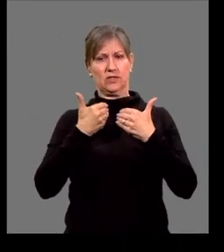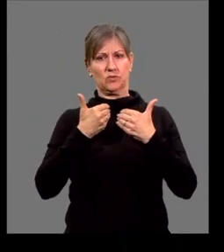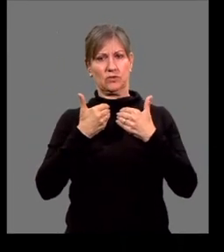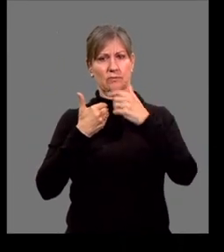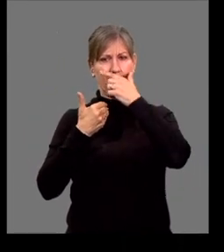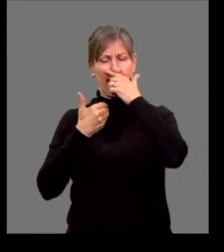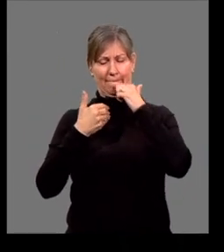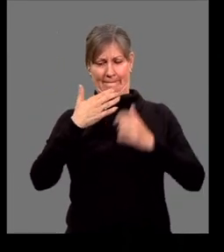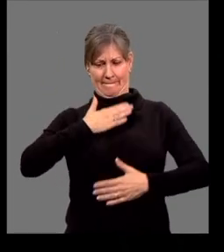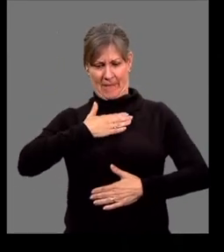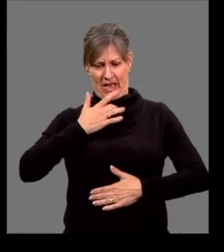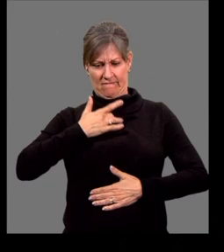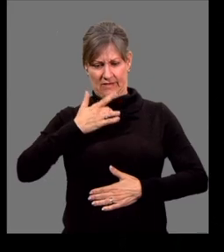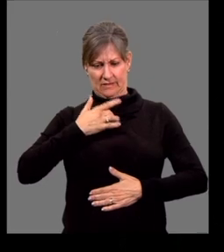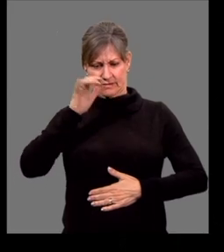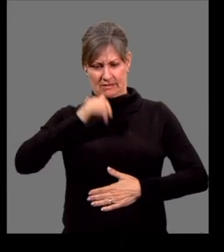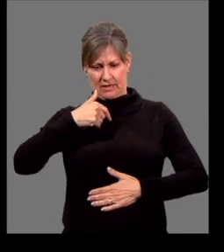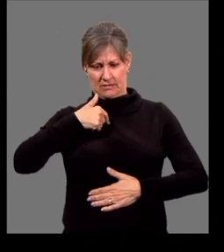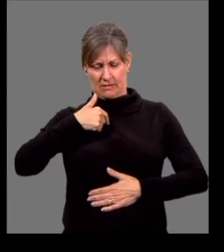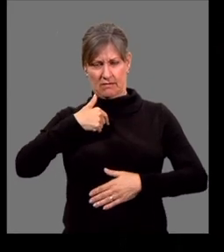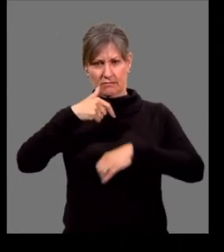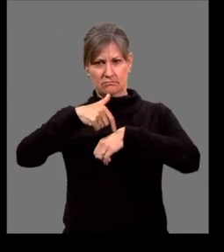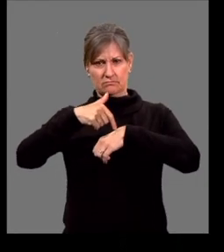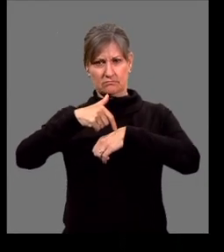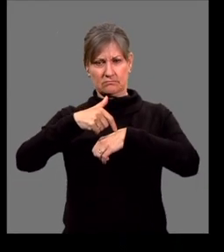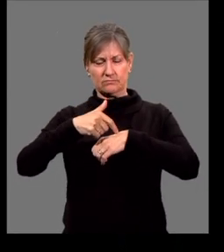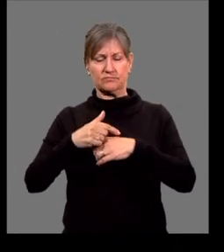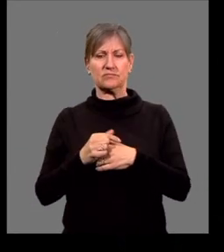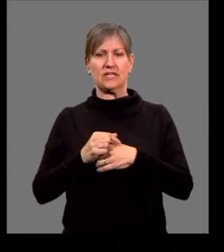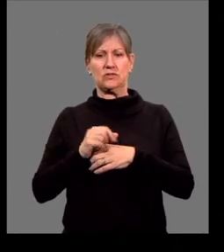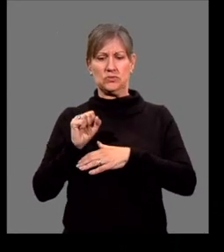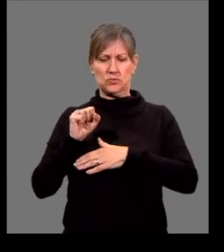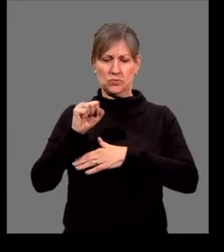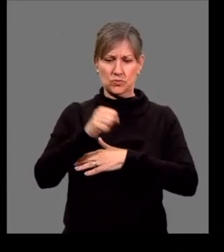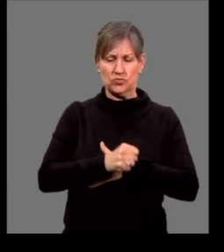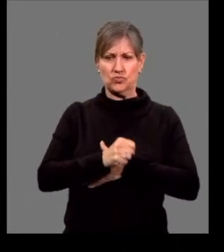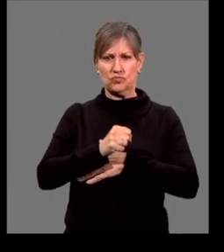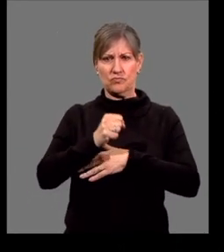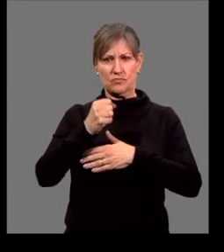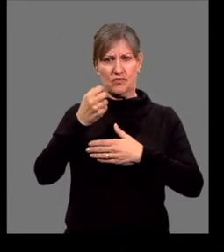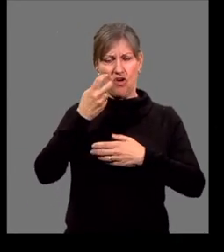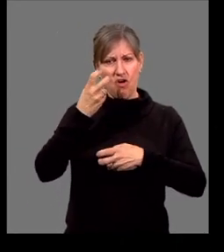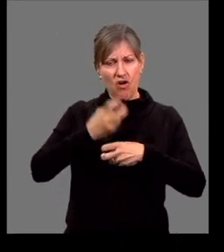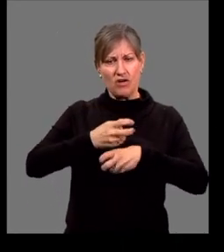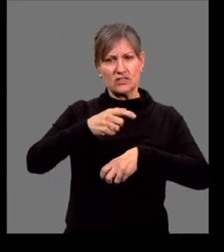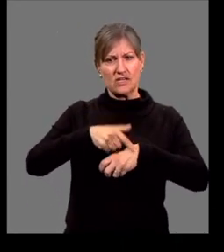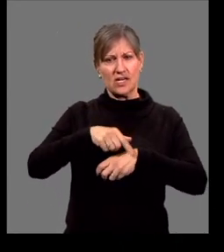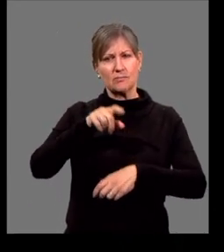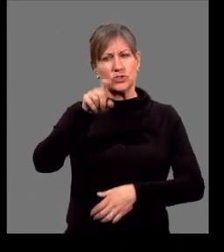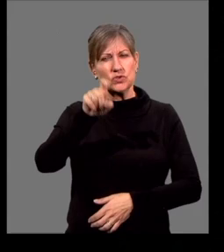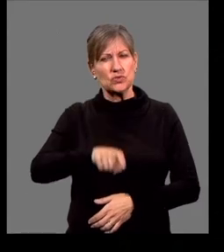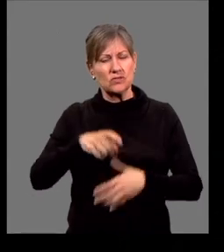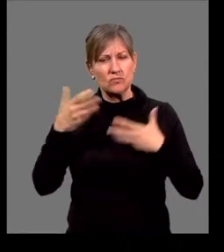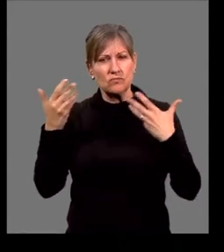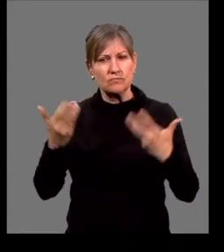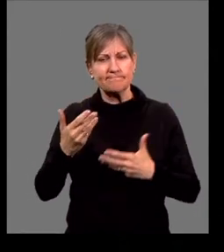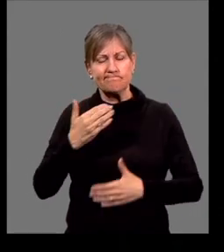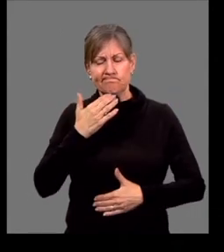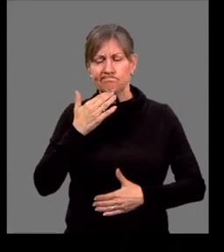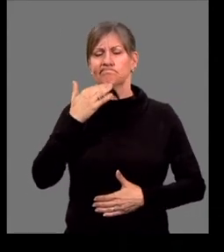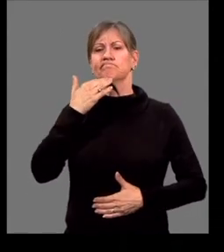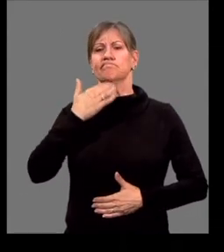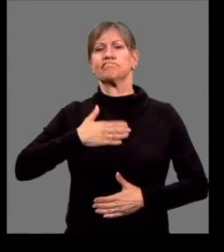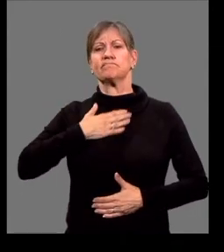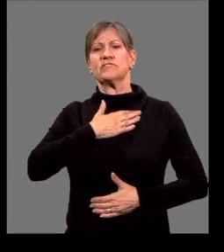on what you're feeling at the moment. To overcome hard times, you need to pick up your head, appreciate